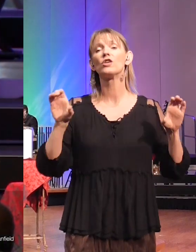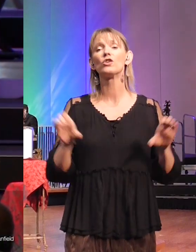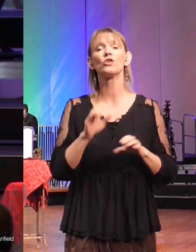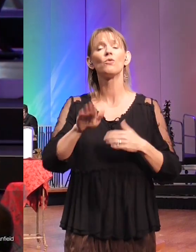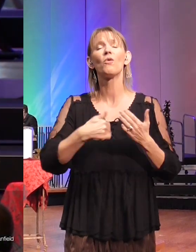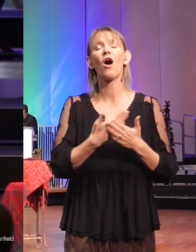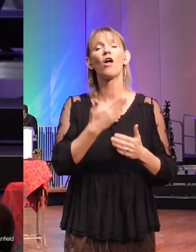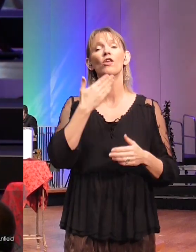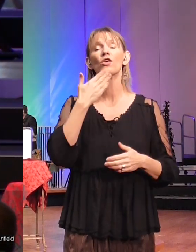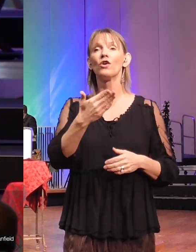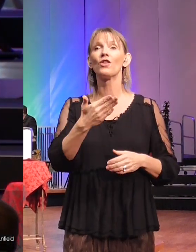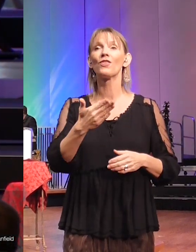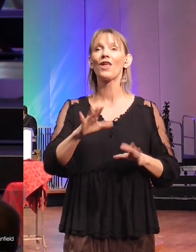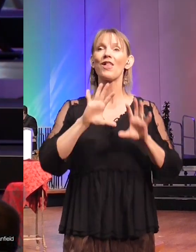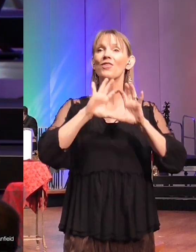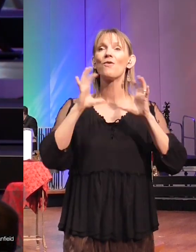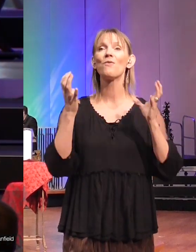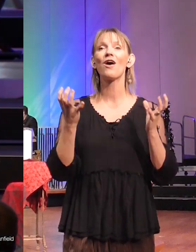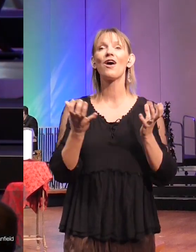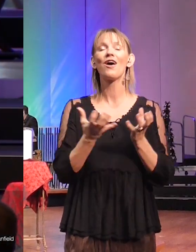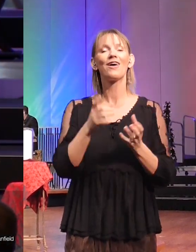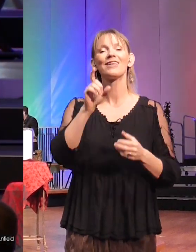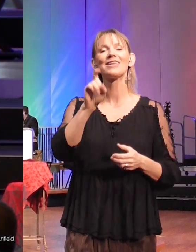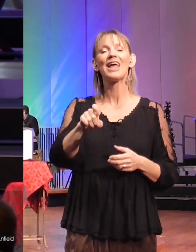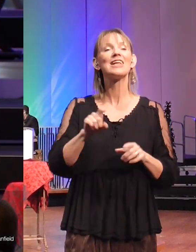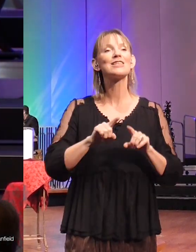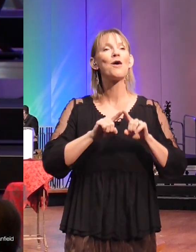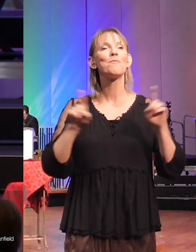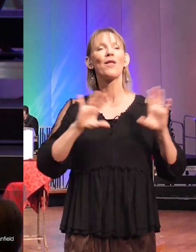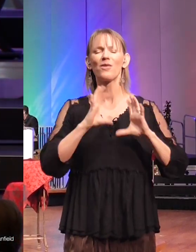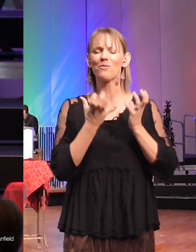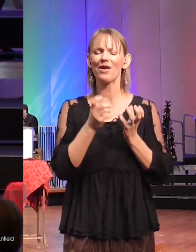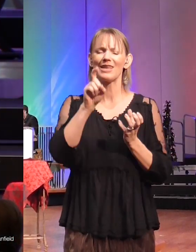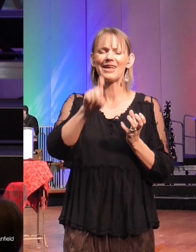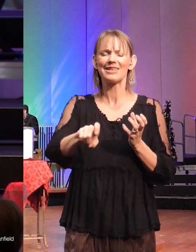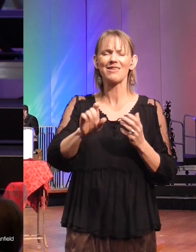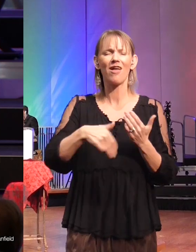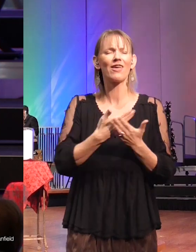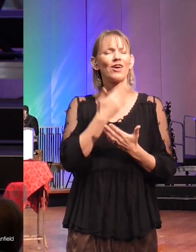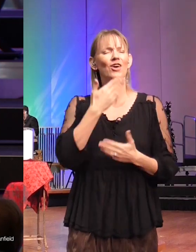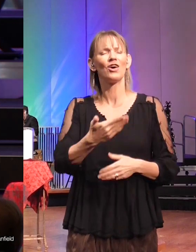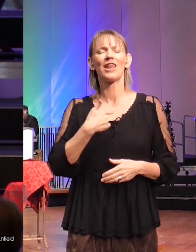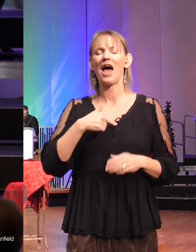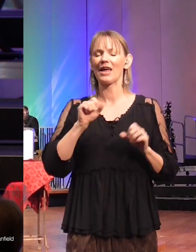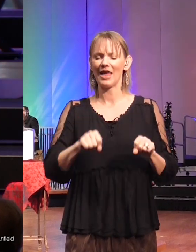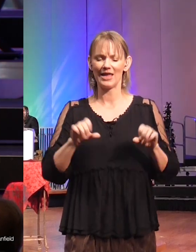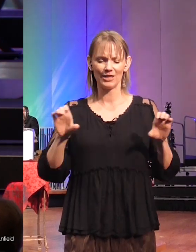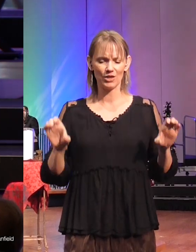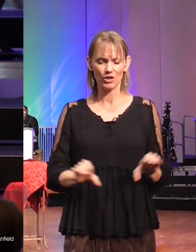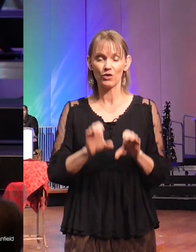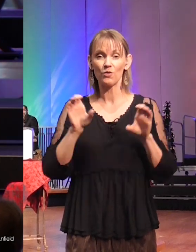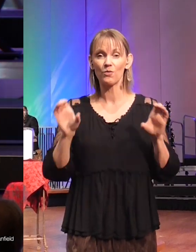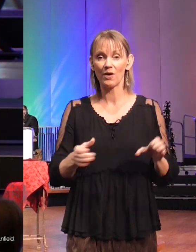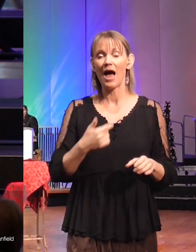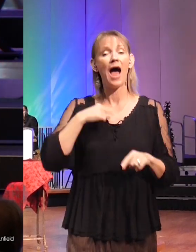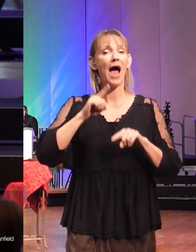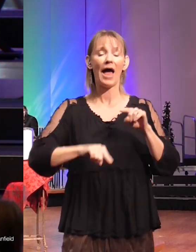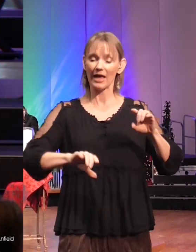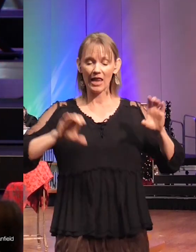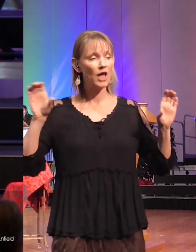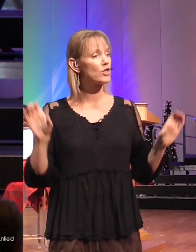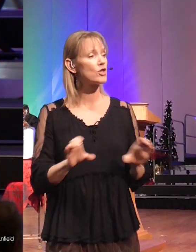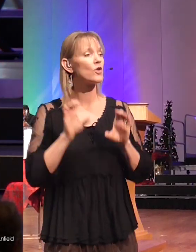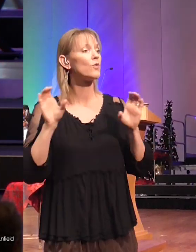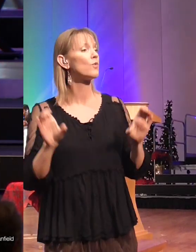I cannot do all good that the world needs, but the world needs all the good I can do.